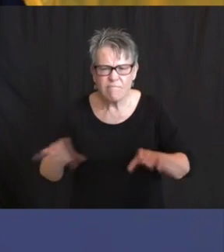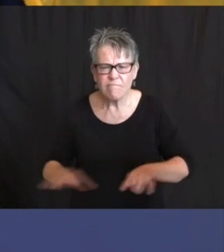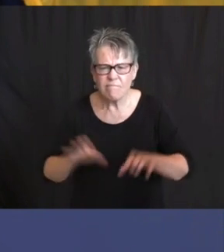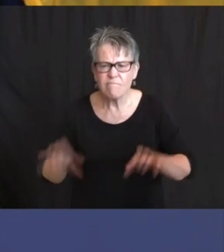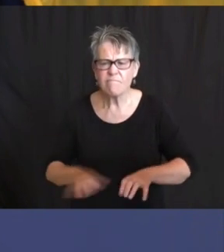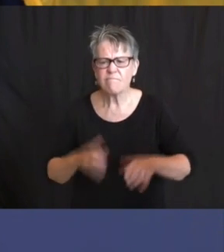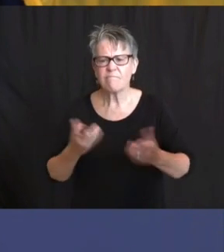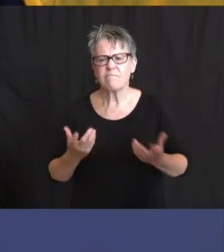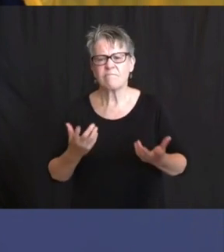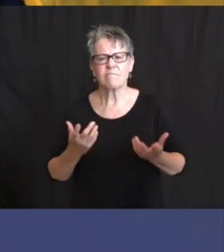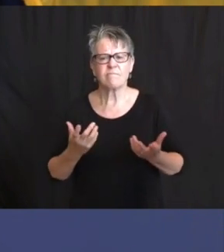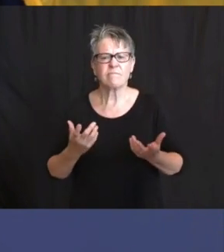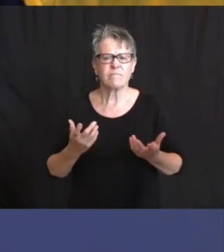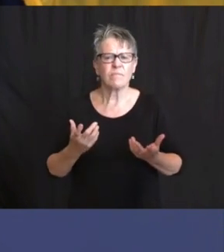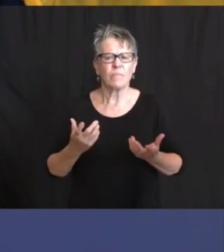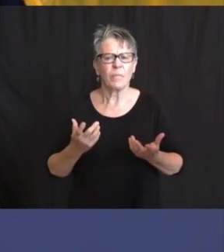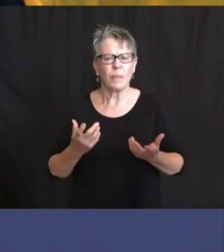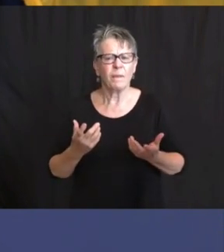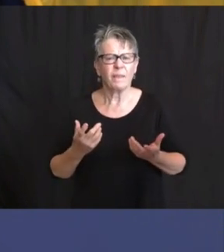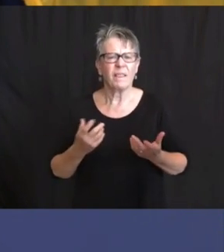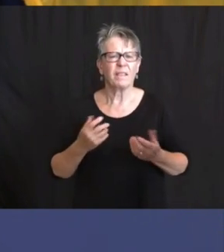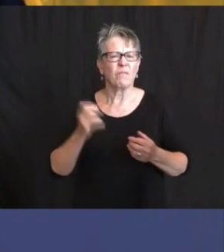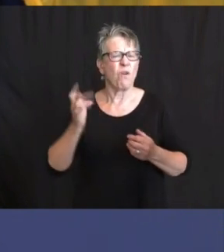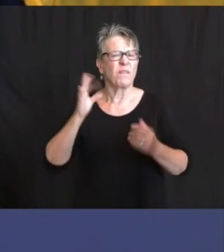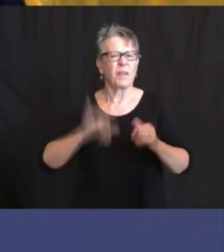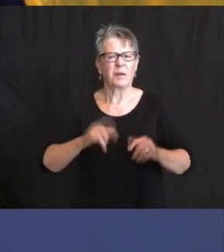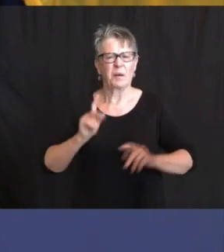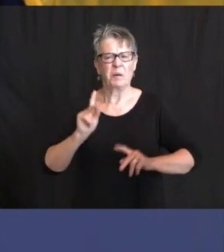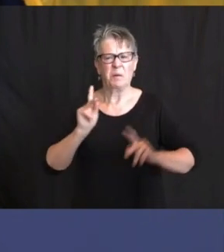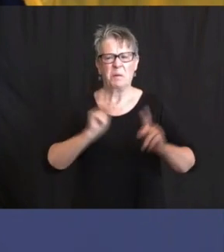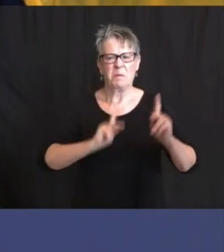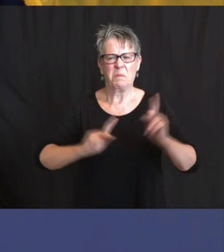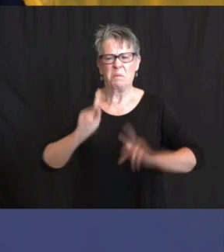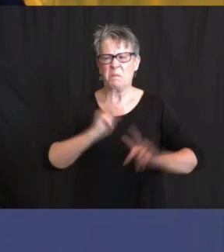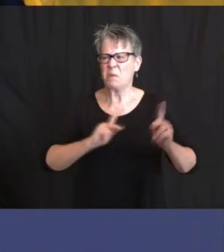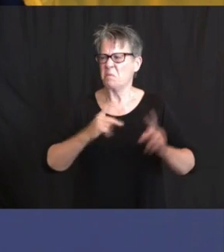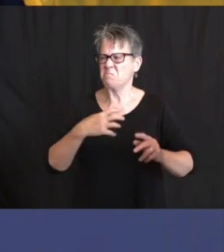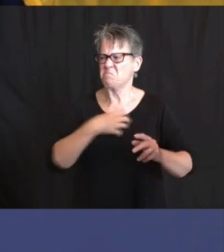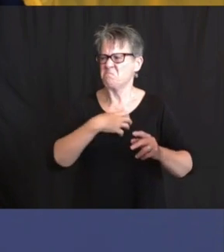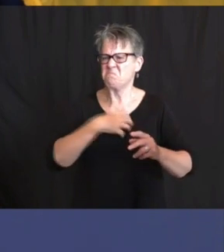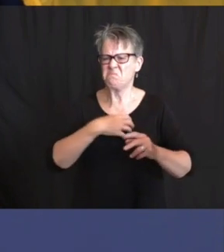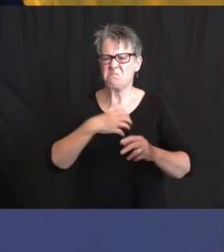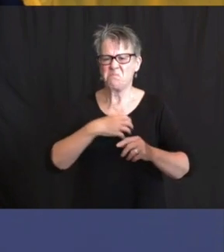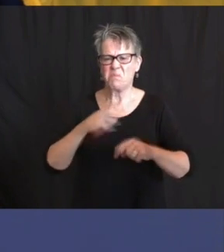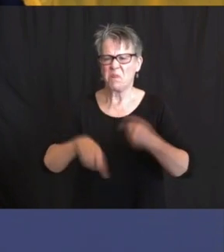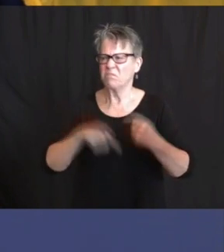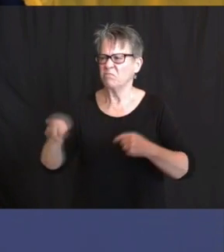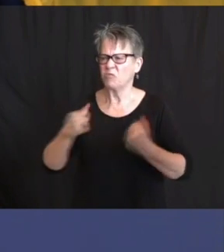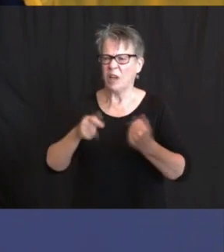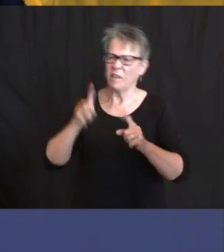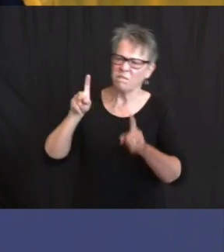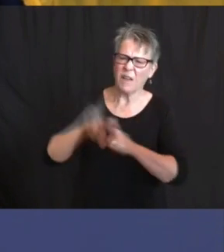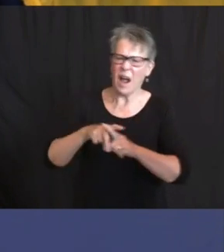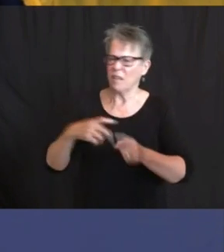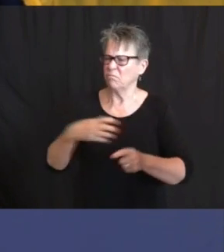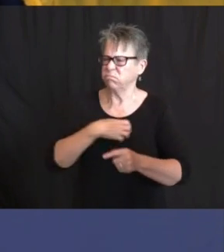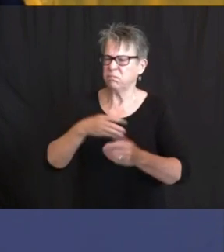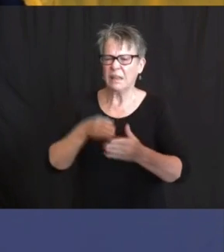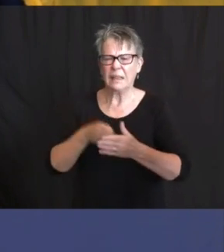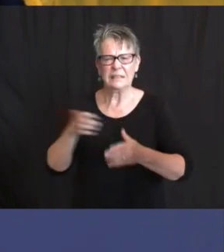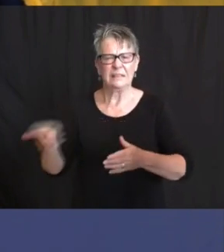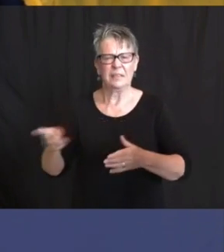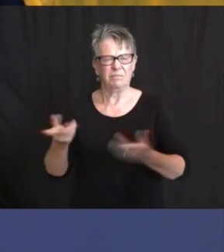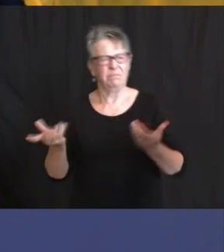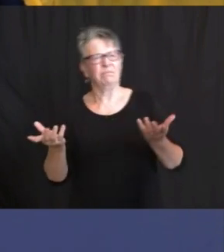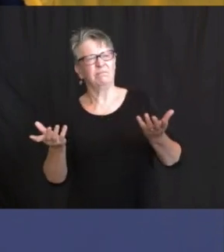a real stain on the Senate that they have not chosen or found a way to confirm him for some political